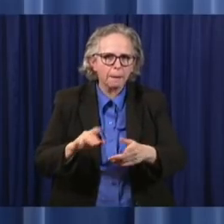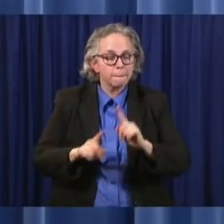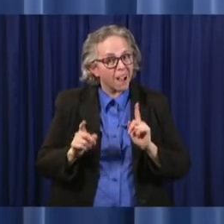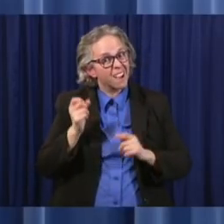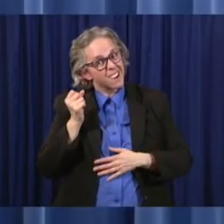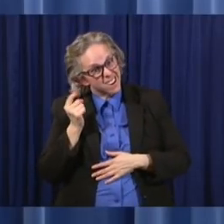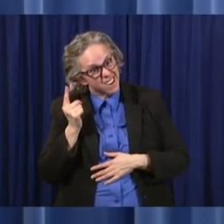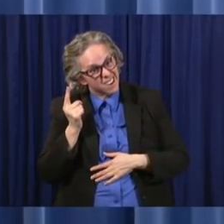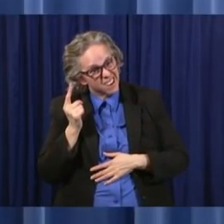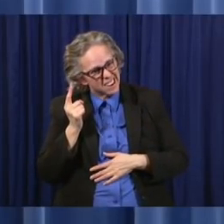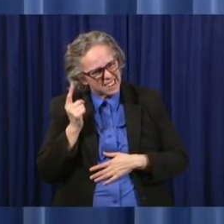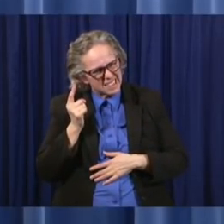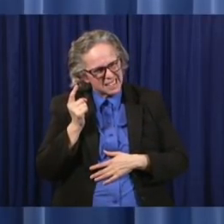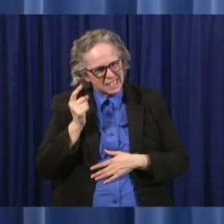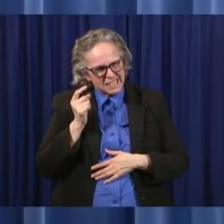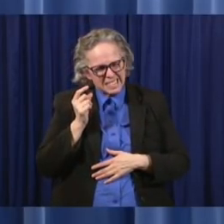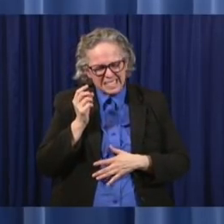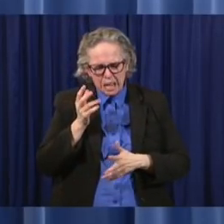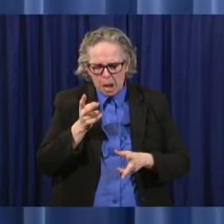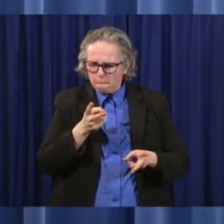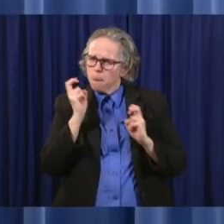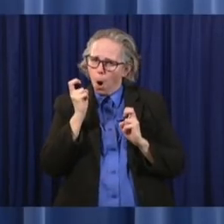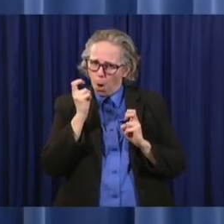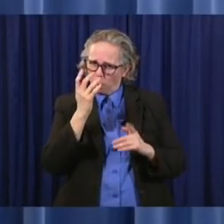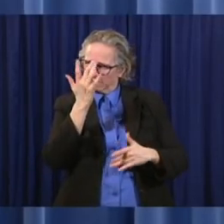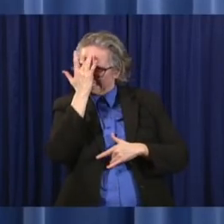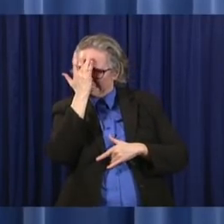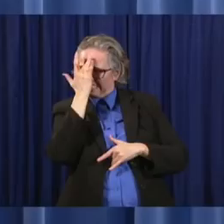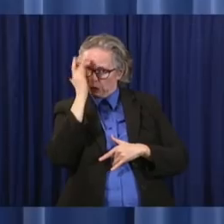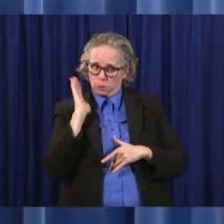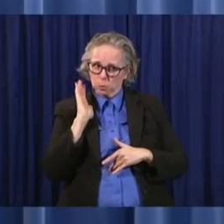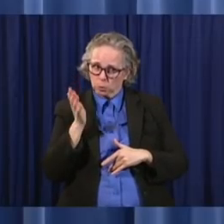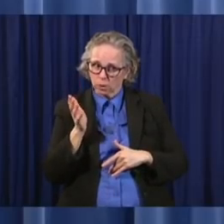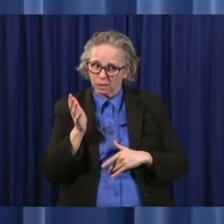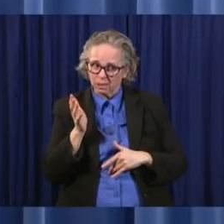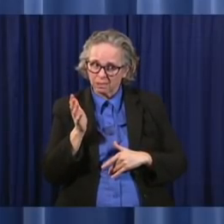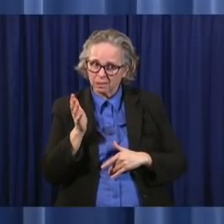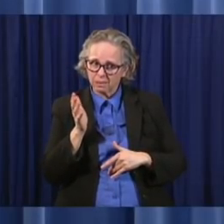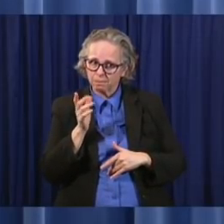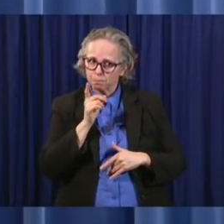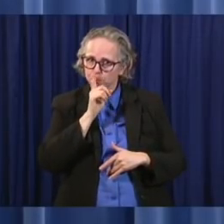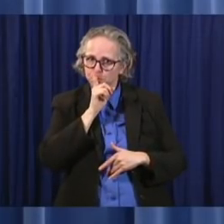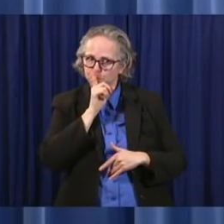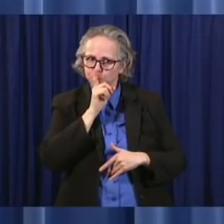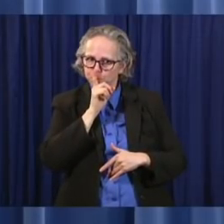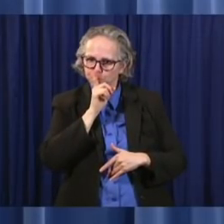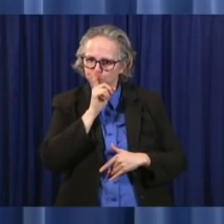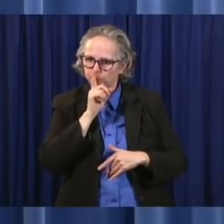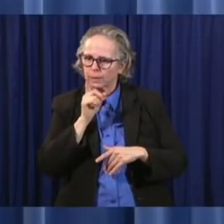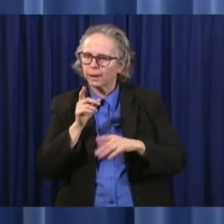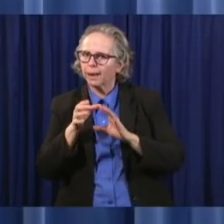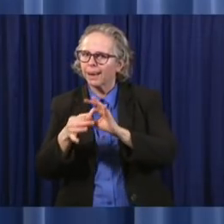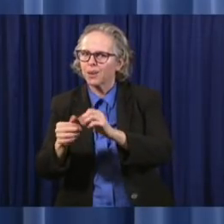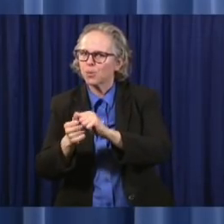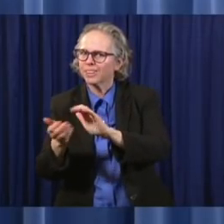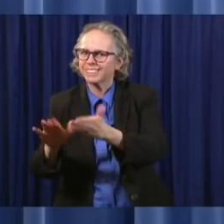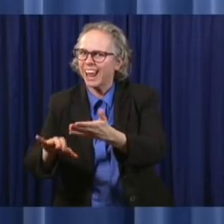get very, very sick. And those numbers don't show up in the deaths that Dr. Acton talks about every single